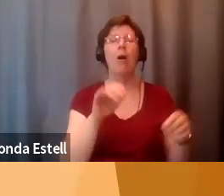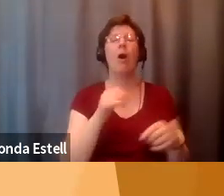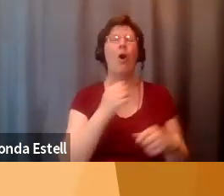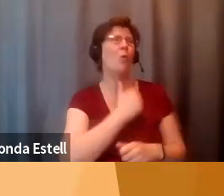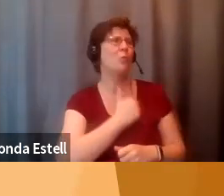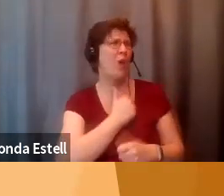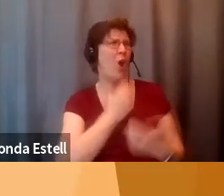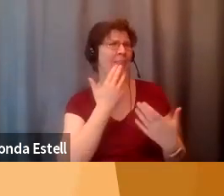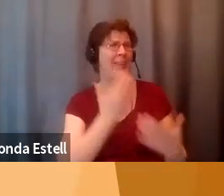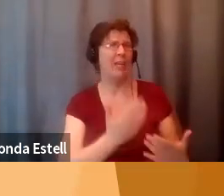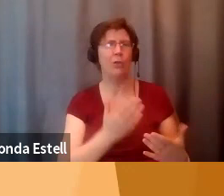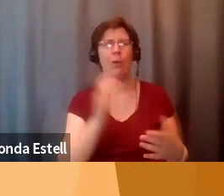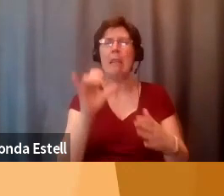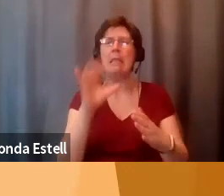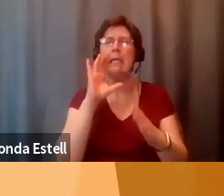is